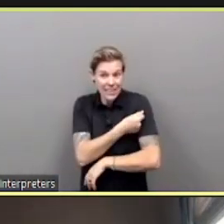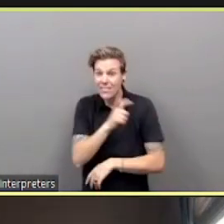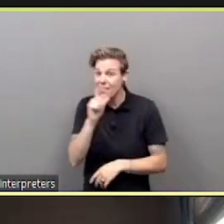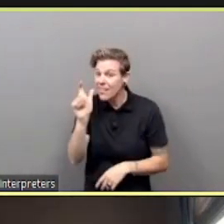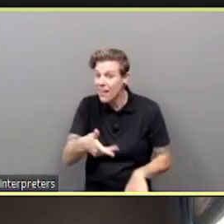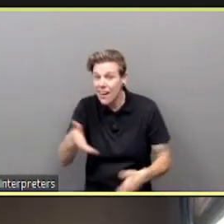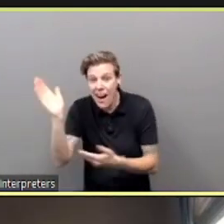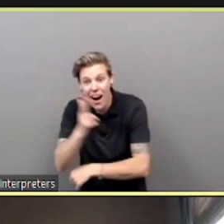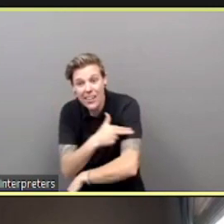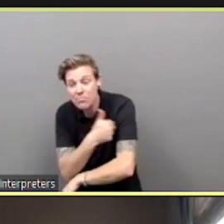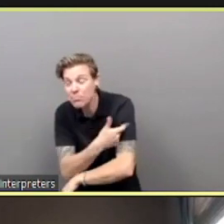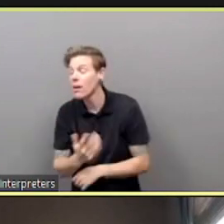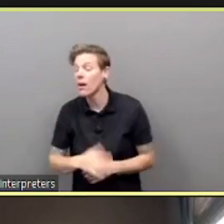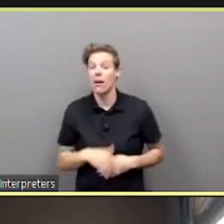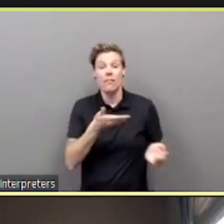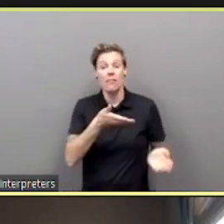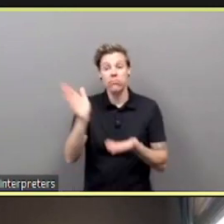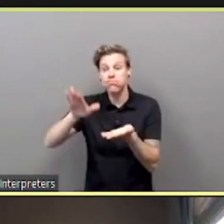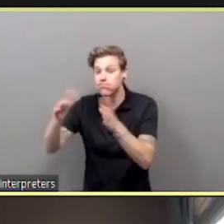COVID. Next slide.